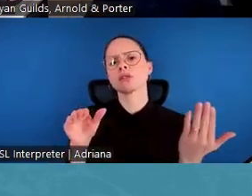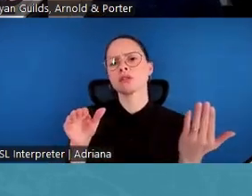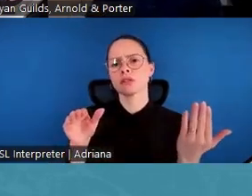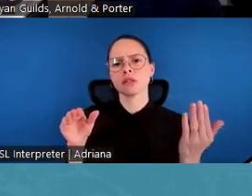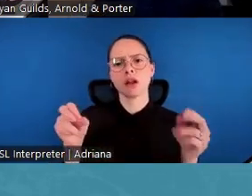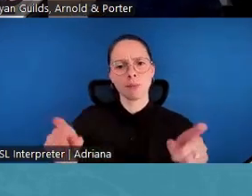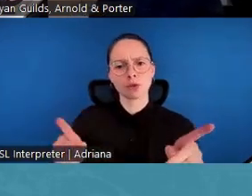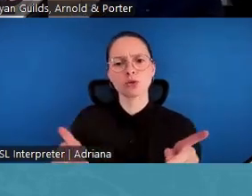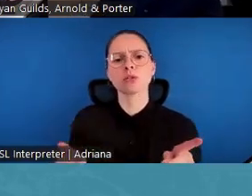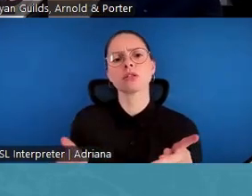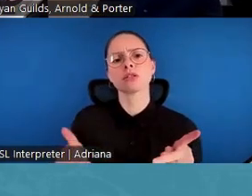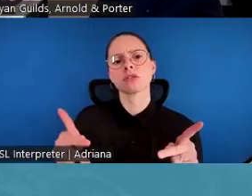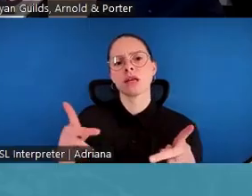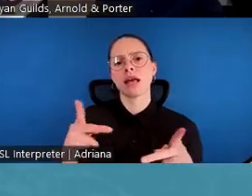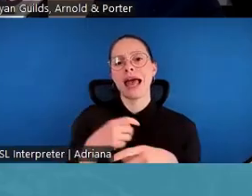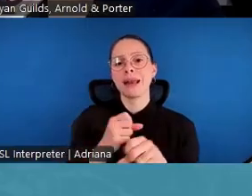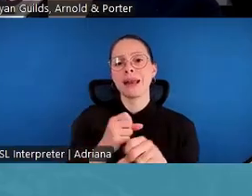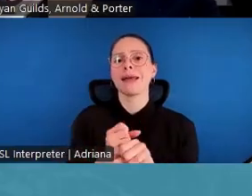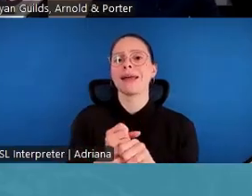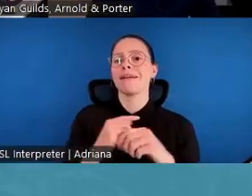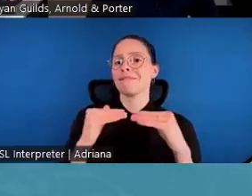process arguments for your client.